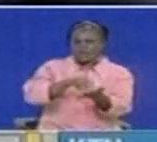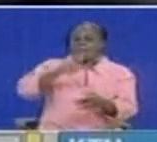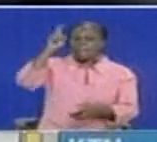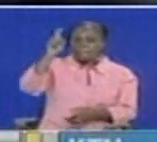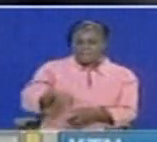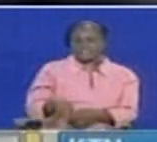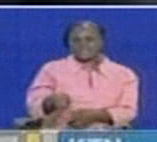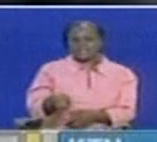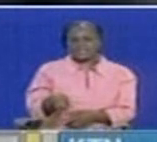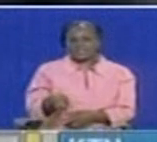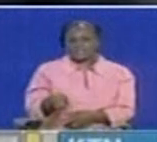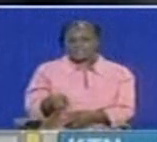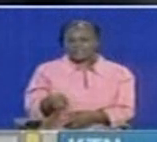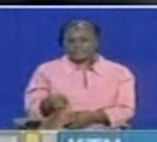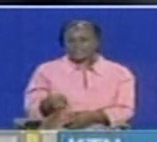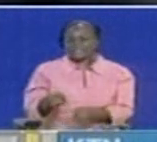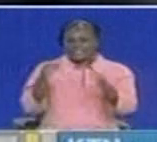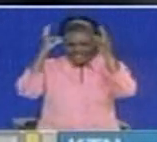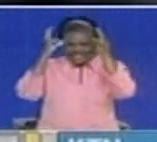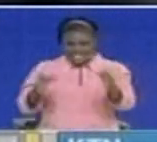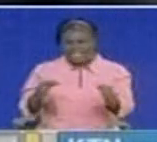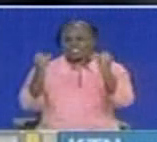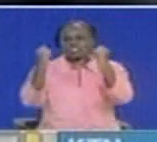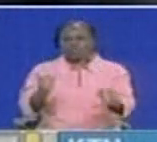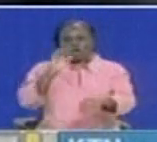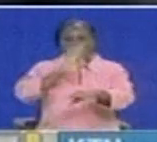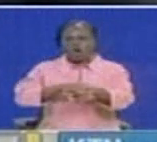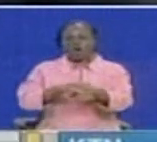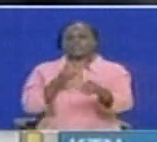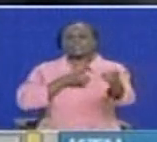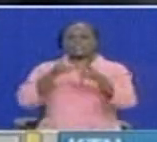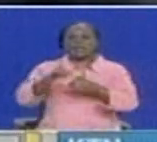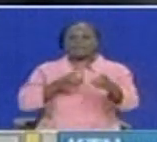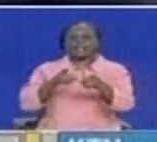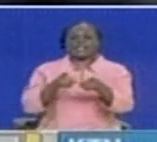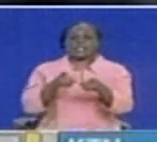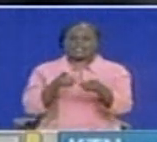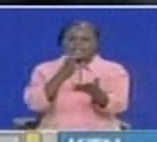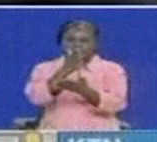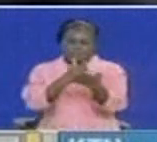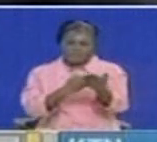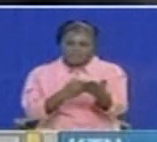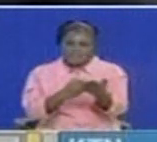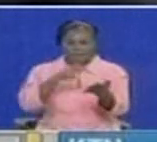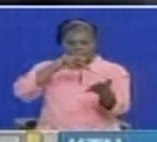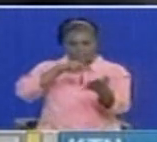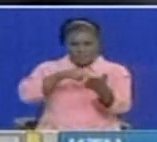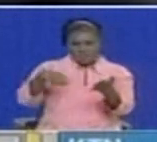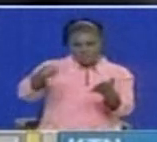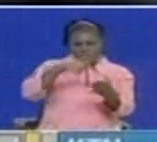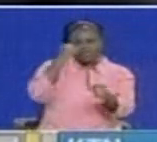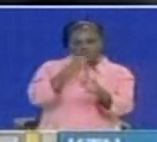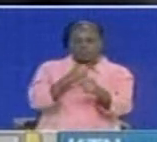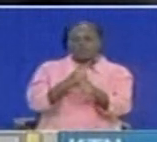to make very, very tough decisions in the industry that will lead to massive job losses. So we do really